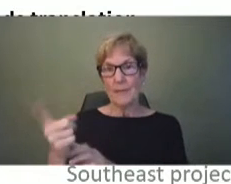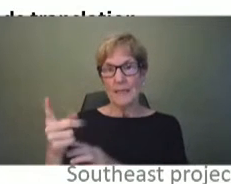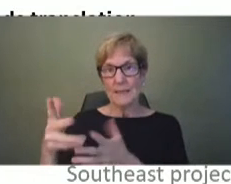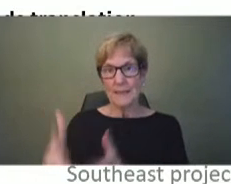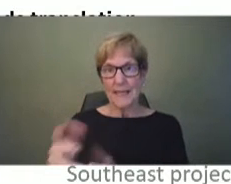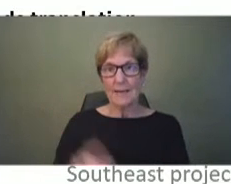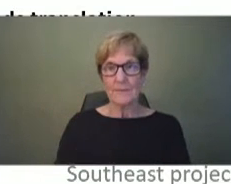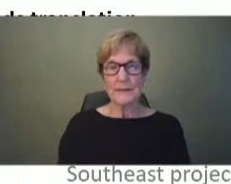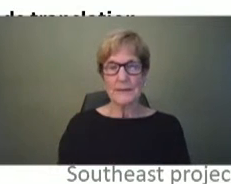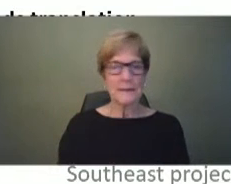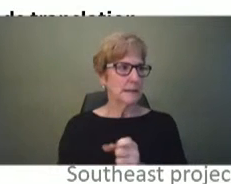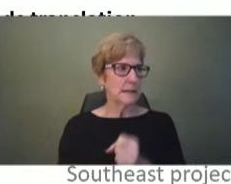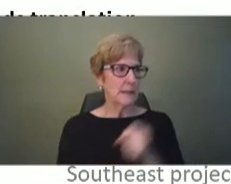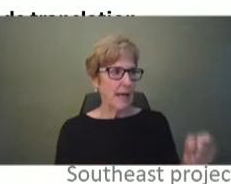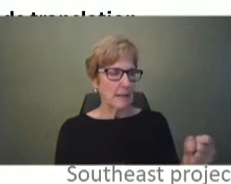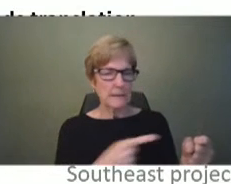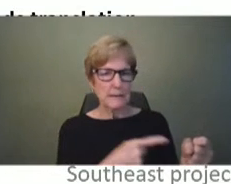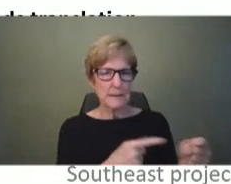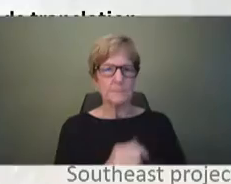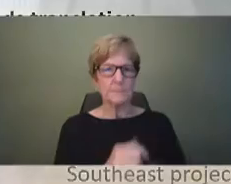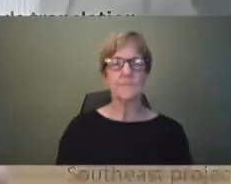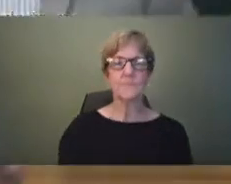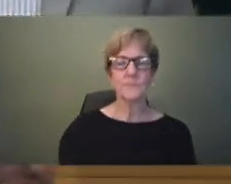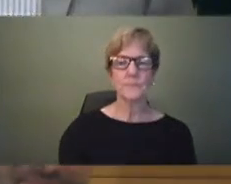pass pass the mic on thank